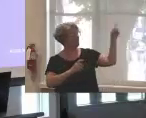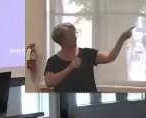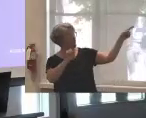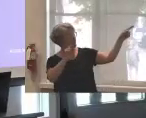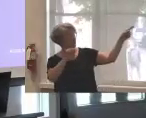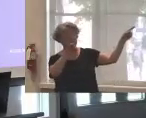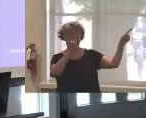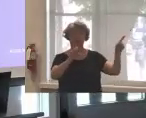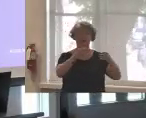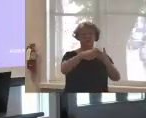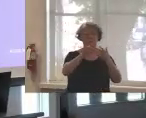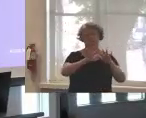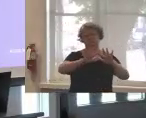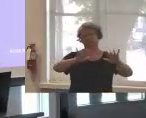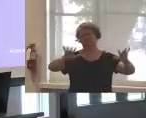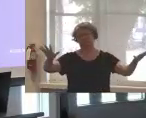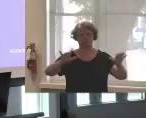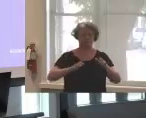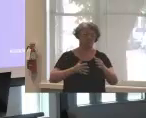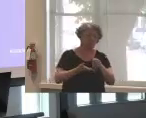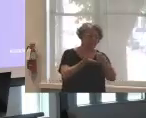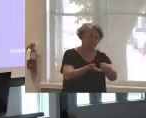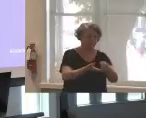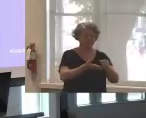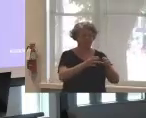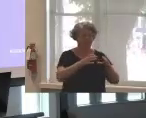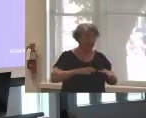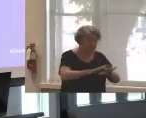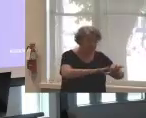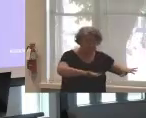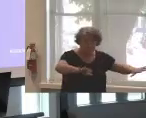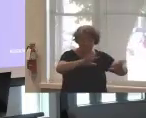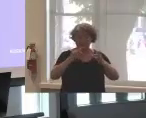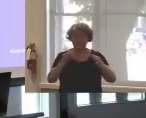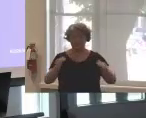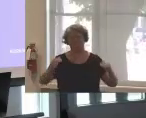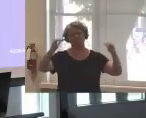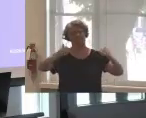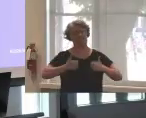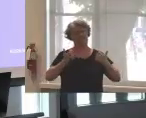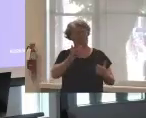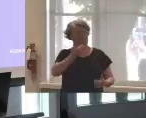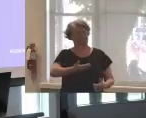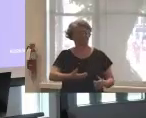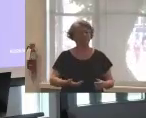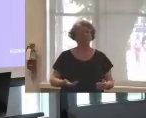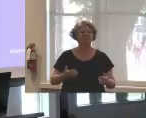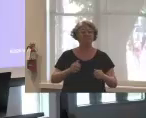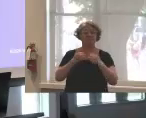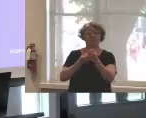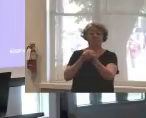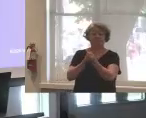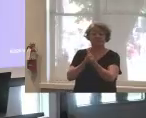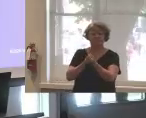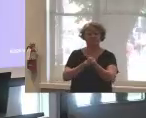exceptional programs and services to help our clients and their families achieve their personal best. Our agency supports clients from